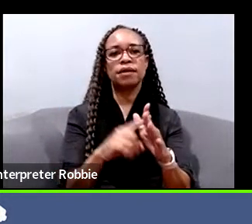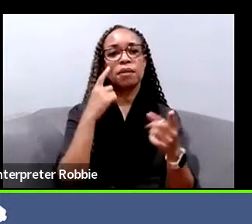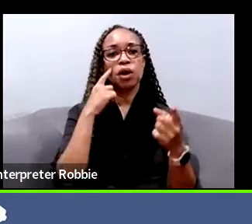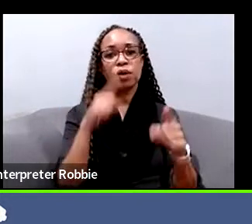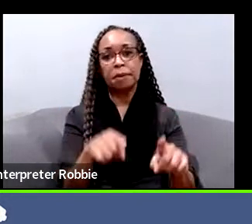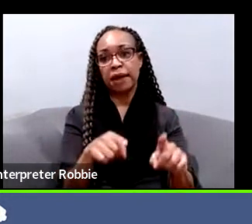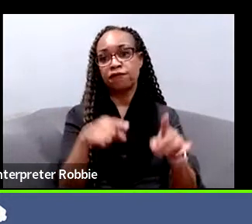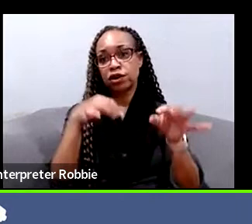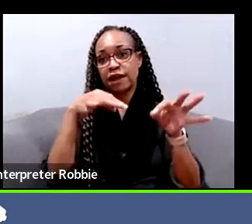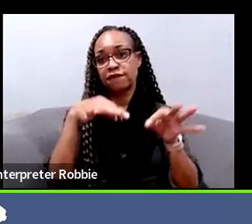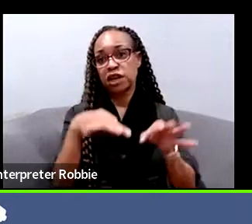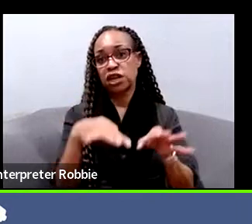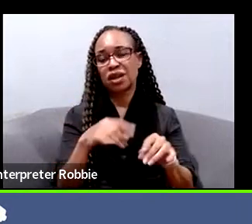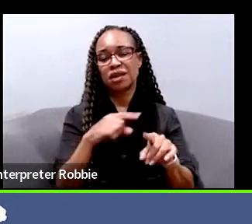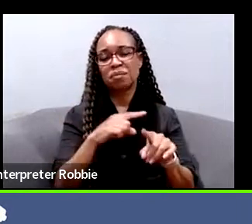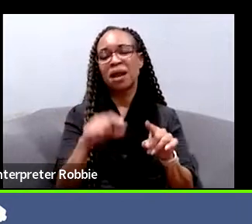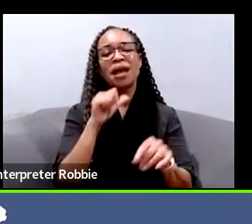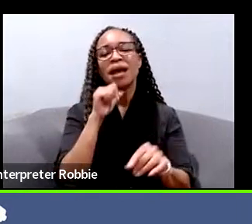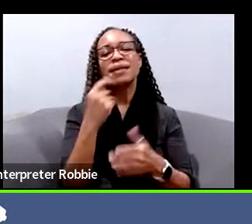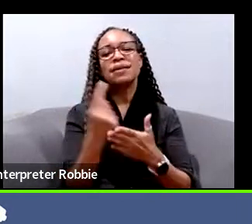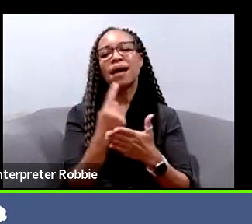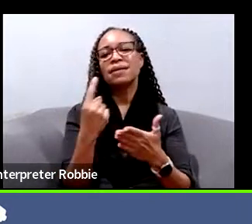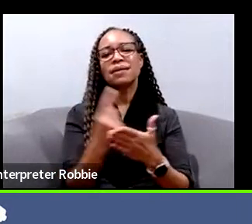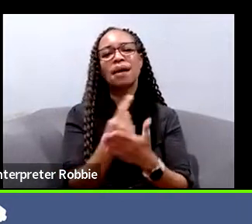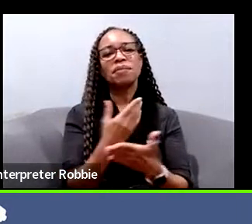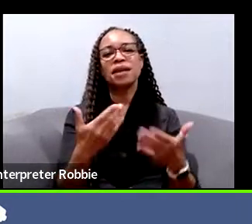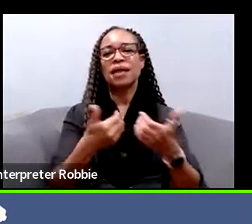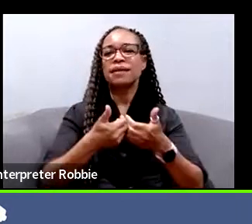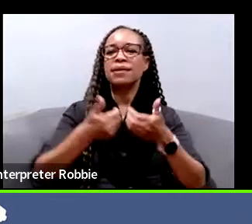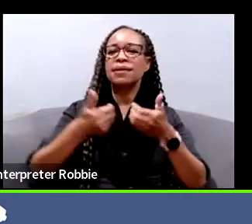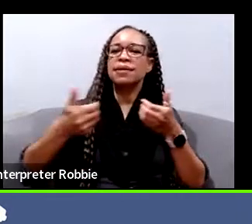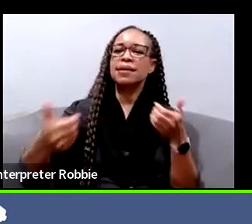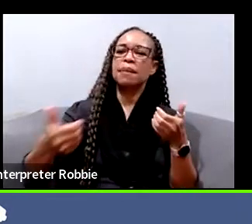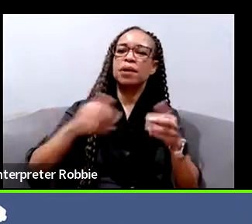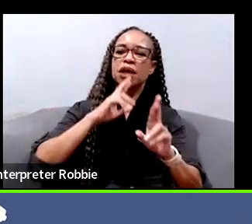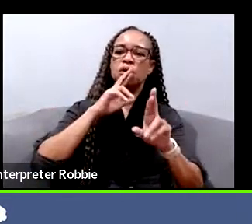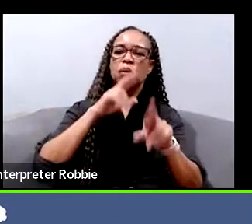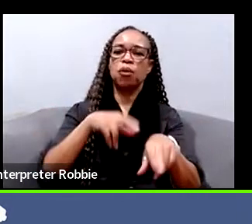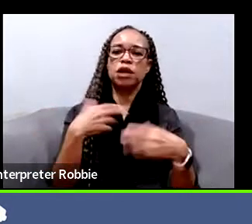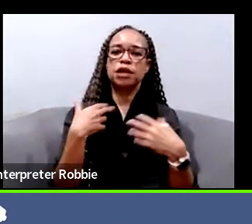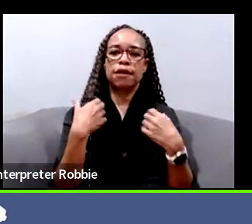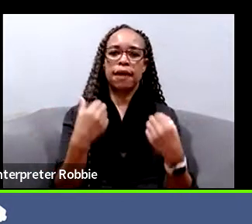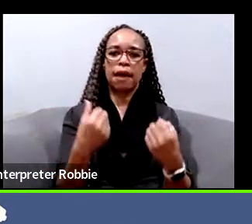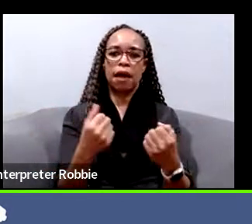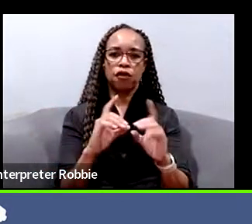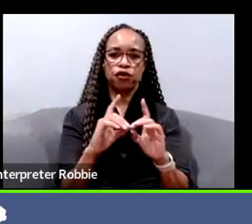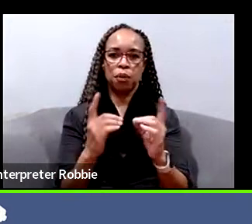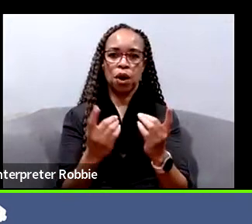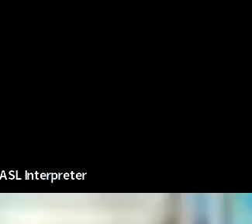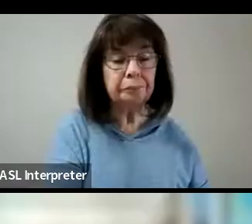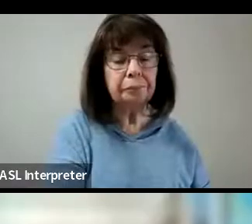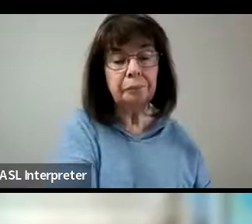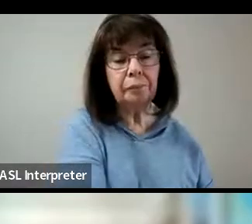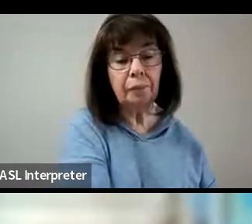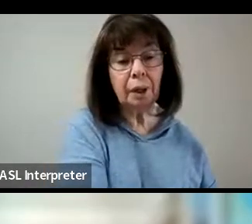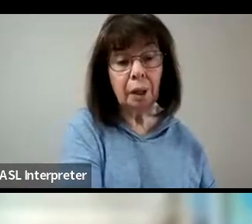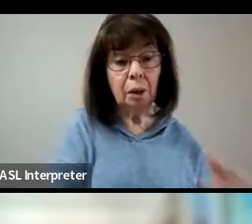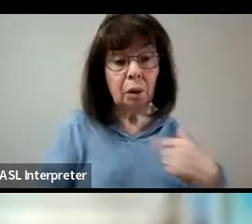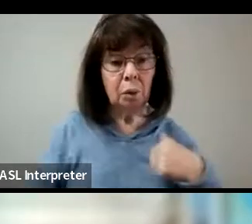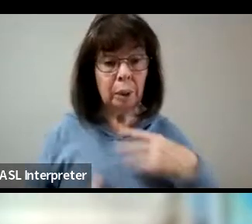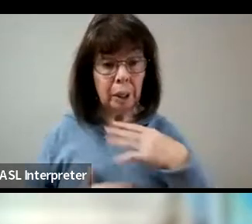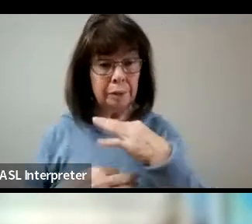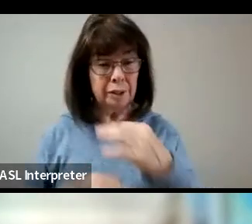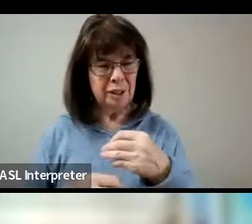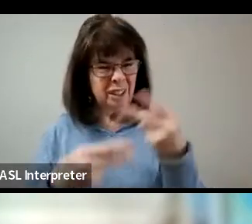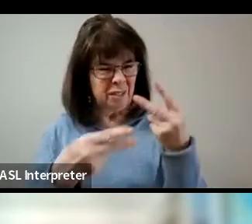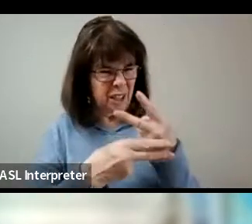but it's not something that is separately reportable to health departments. And we are interested in figuring out how we can get a better sense